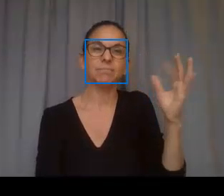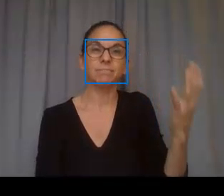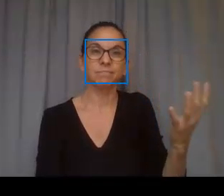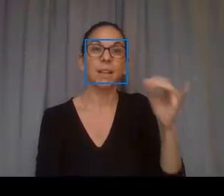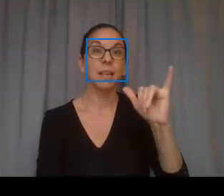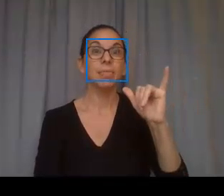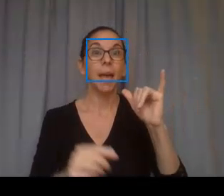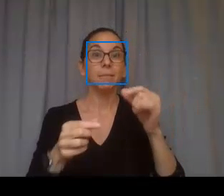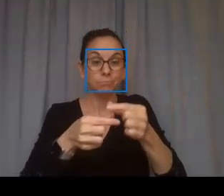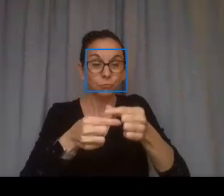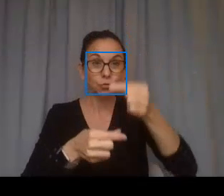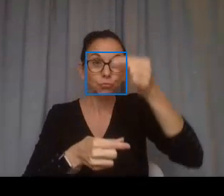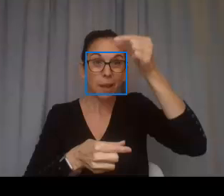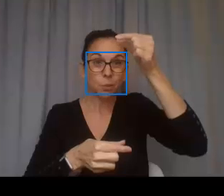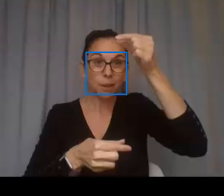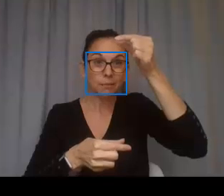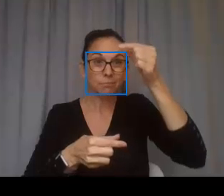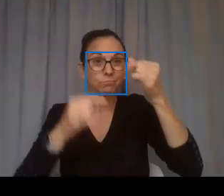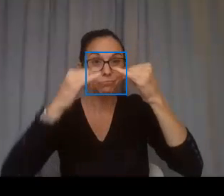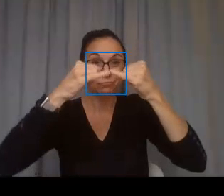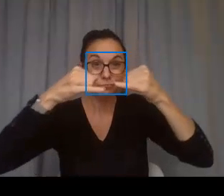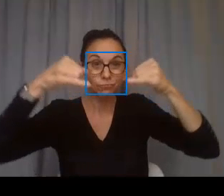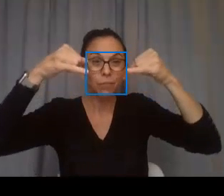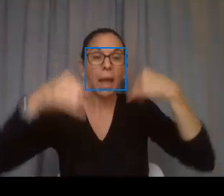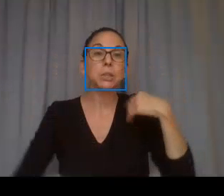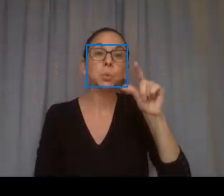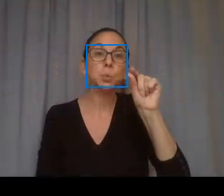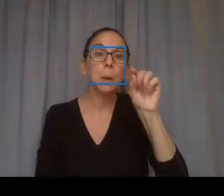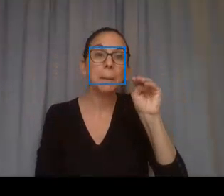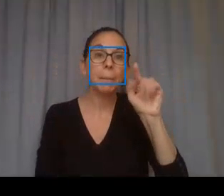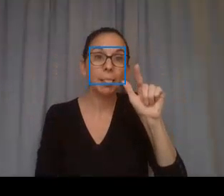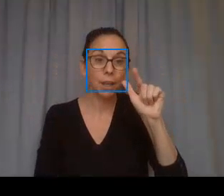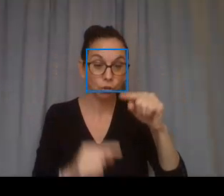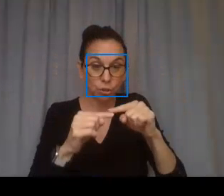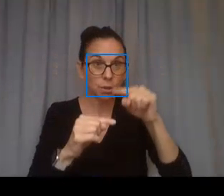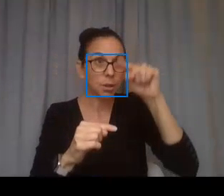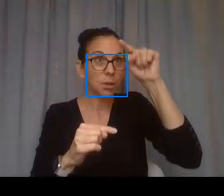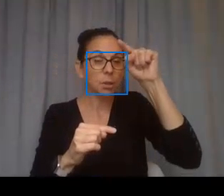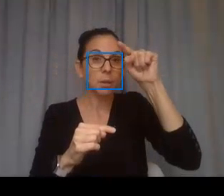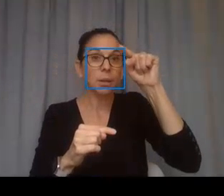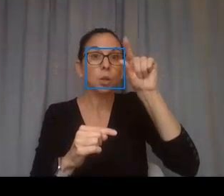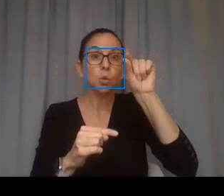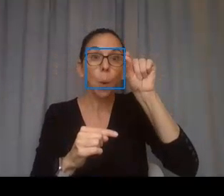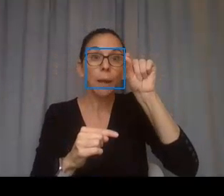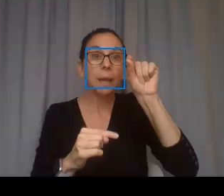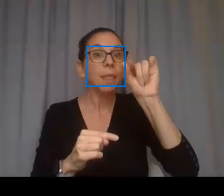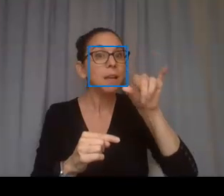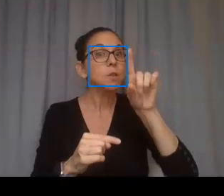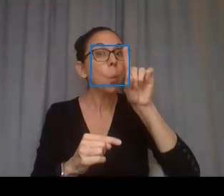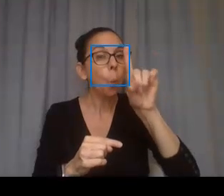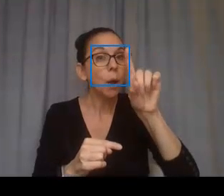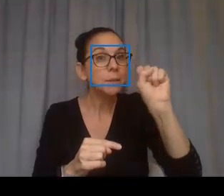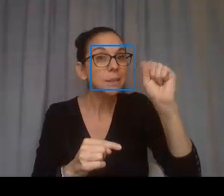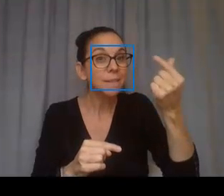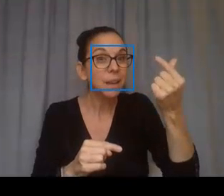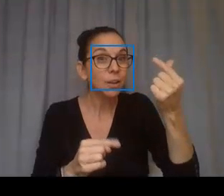graduated cylinder has 20 milliliters in it. And well, that 20 milliliters is only one significant digit. Are you sure it's